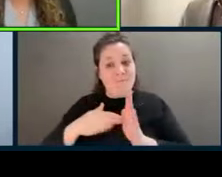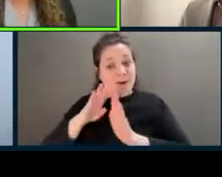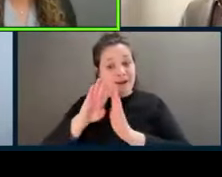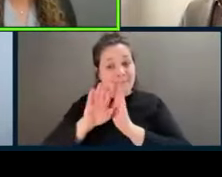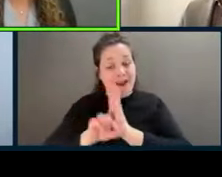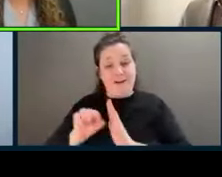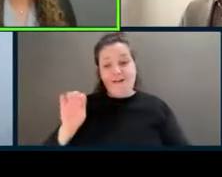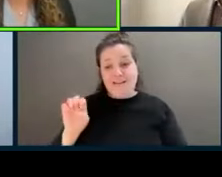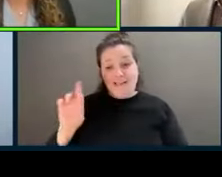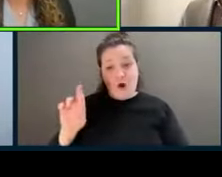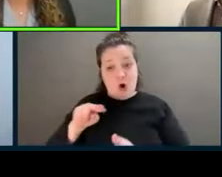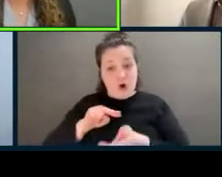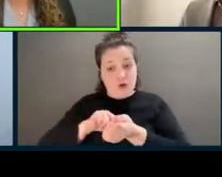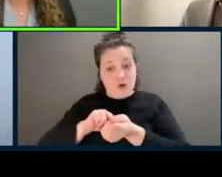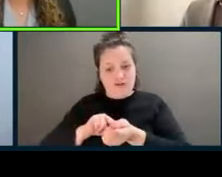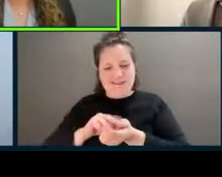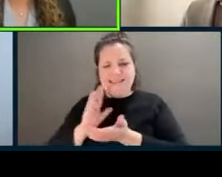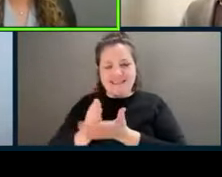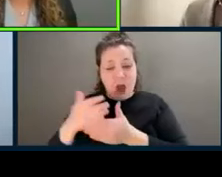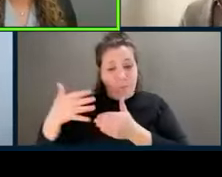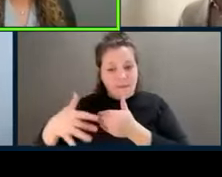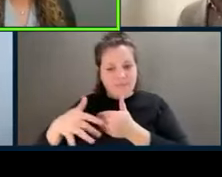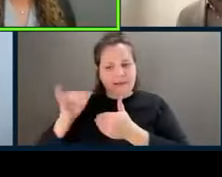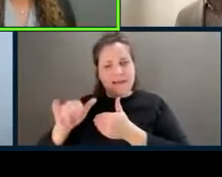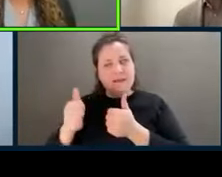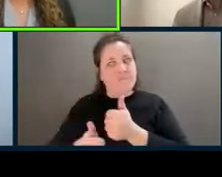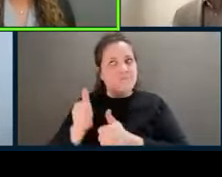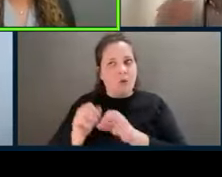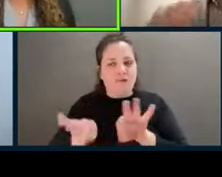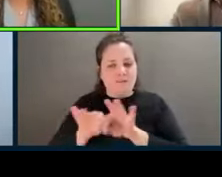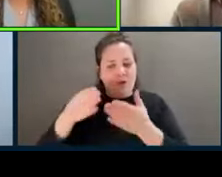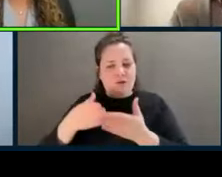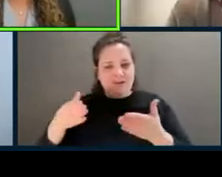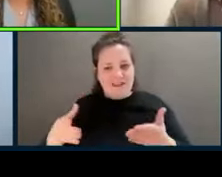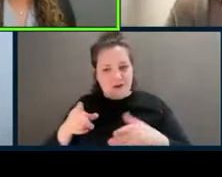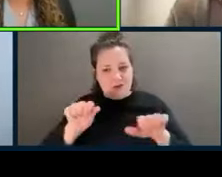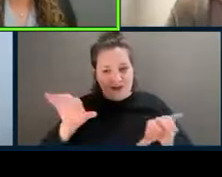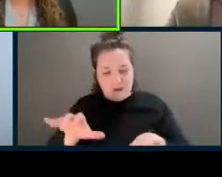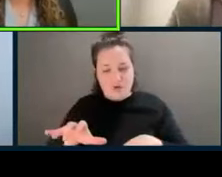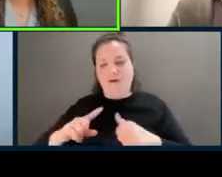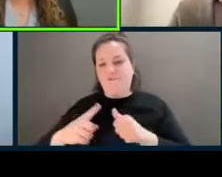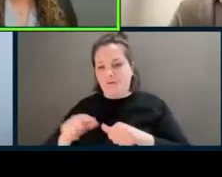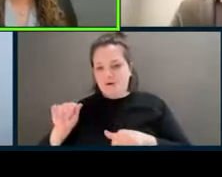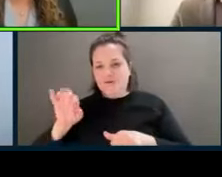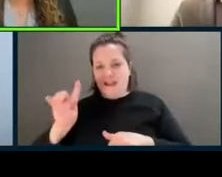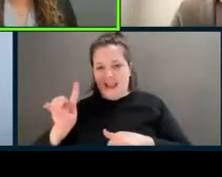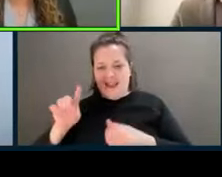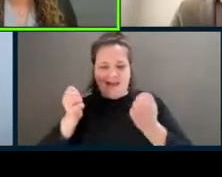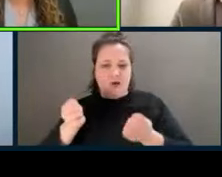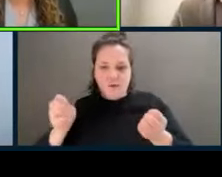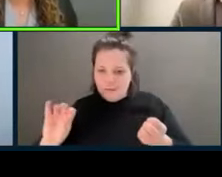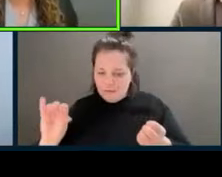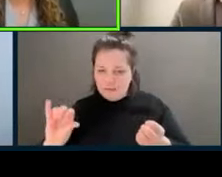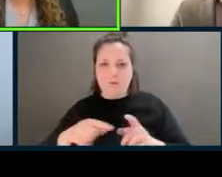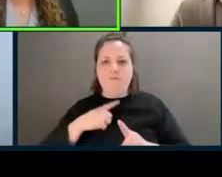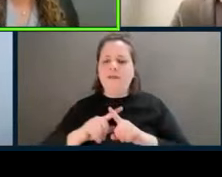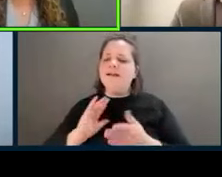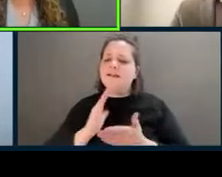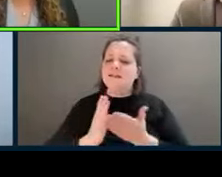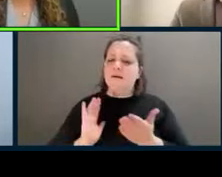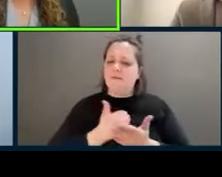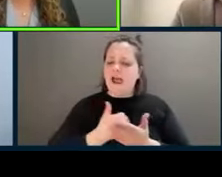background. Stopping the bleed is one of the most critical things that you can do, and having access to first aid equipment. But also some of our volunteer